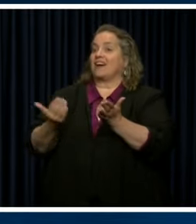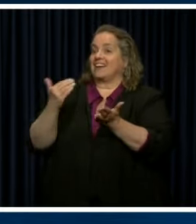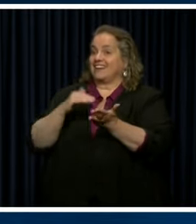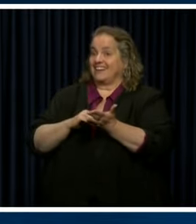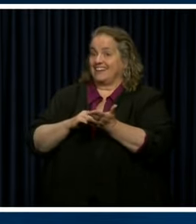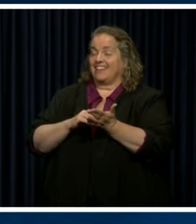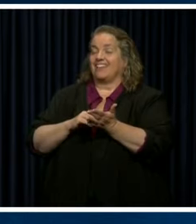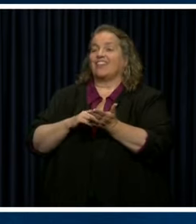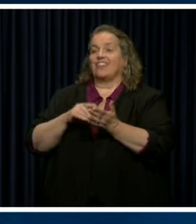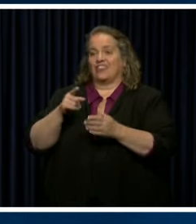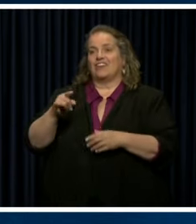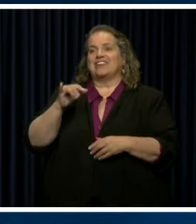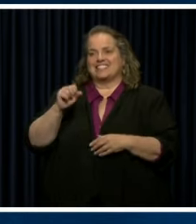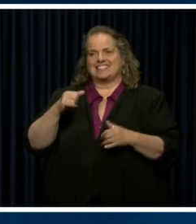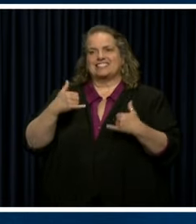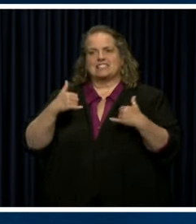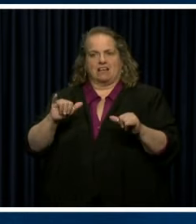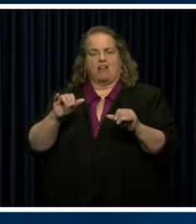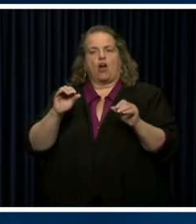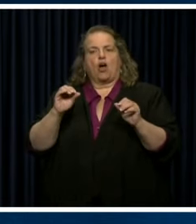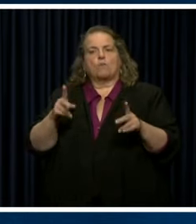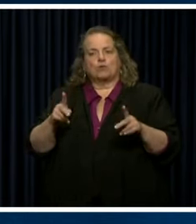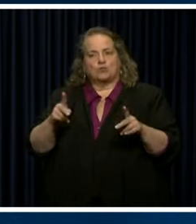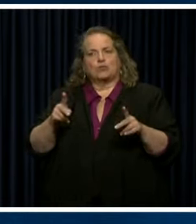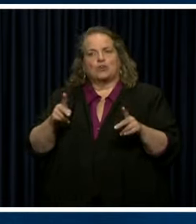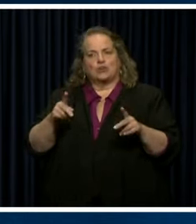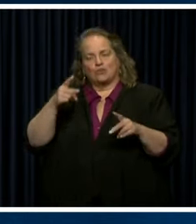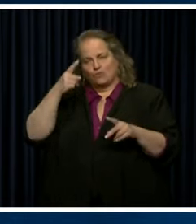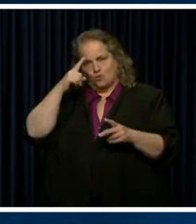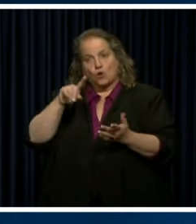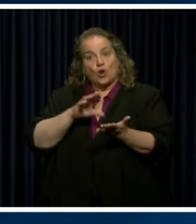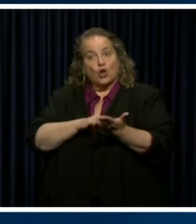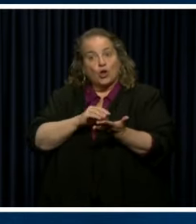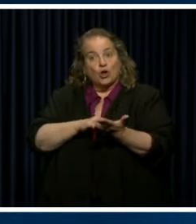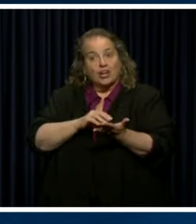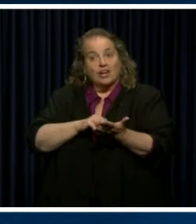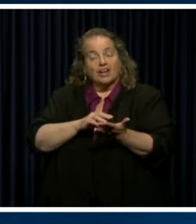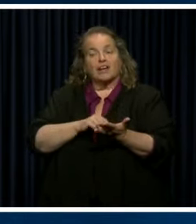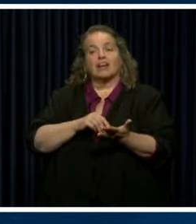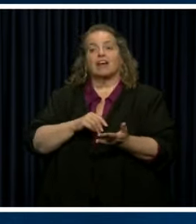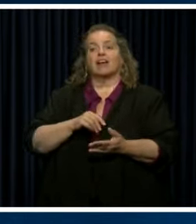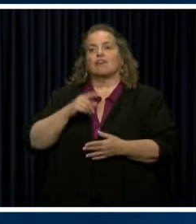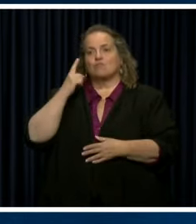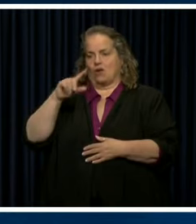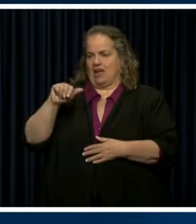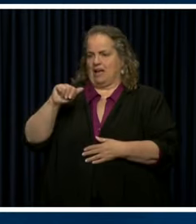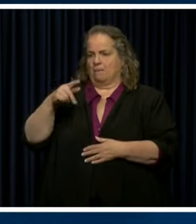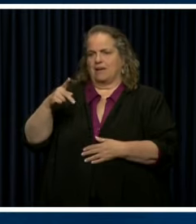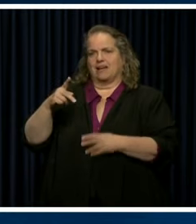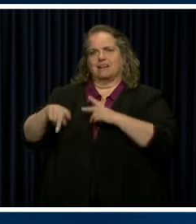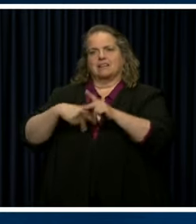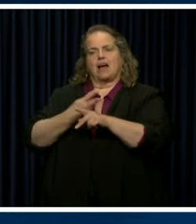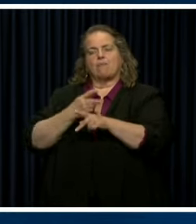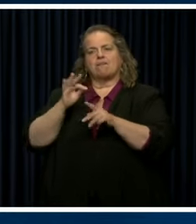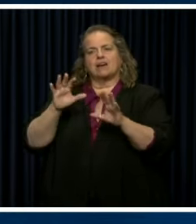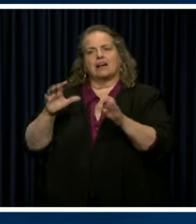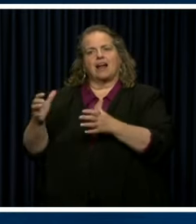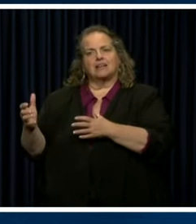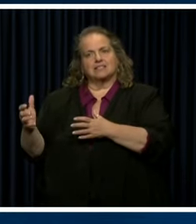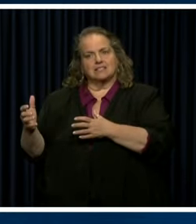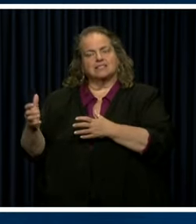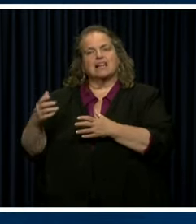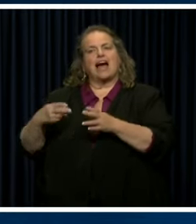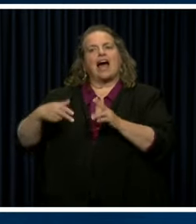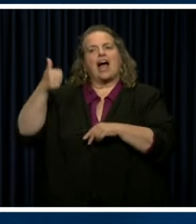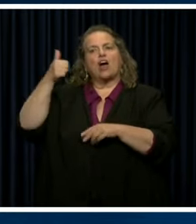is still that opportunity for learning for AP type classes, which is certainly higher